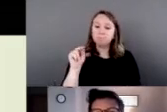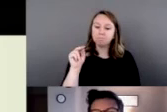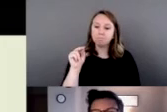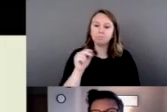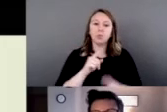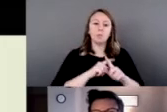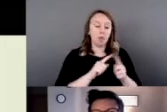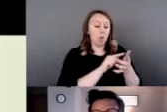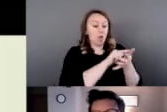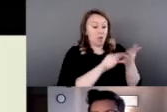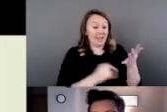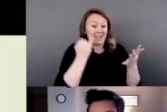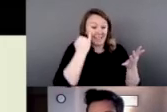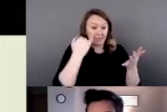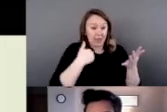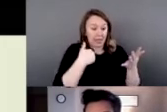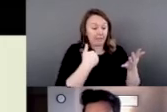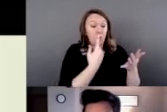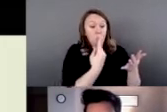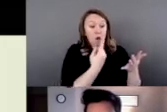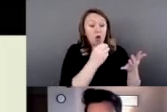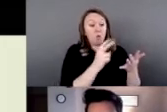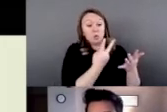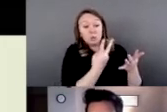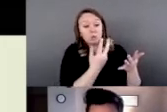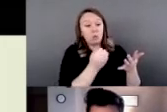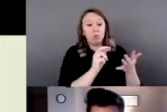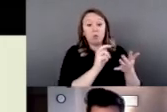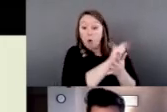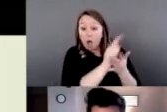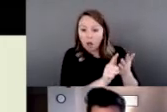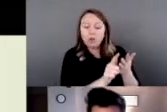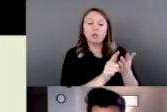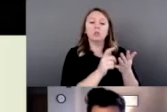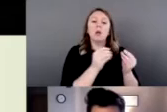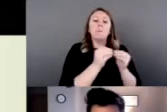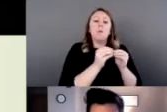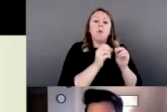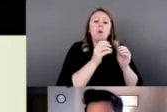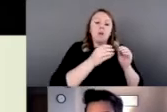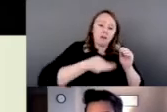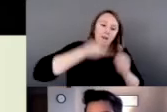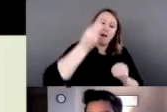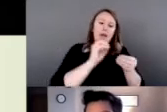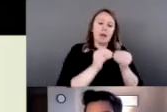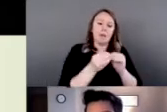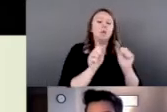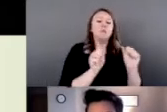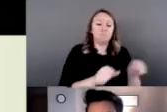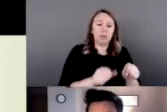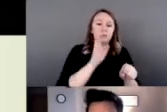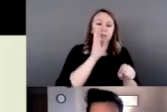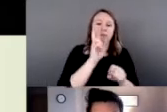have a greater likelihood of some kind of violence happening. You know, nothing's guaranteed. You